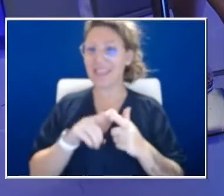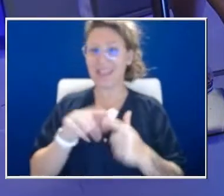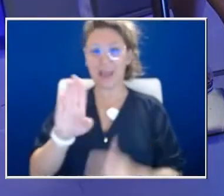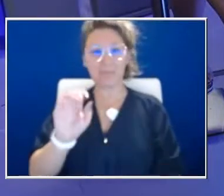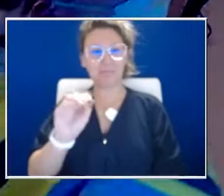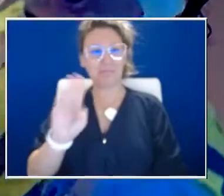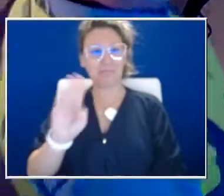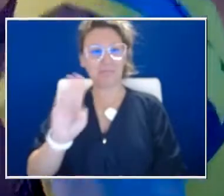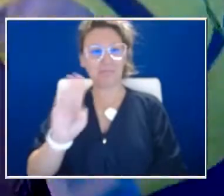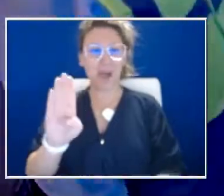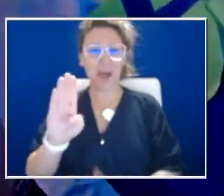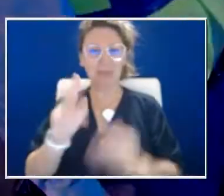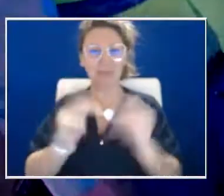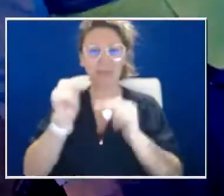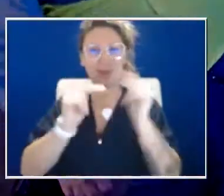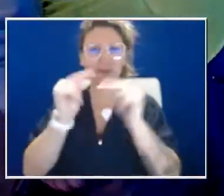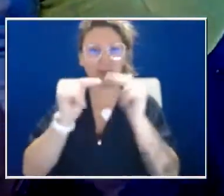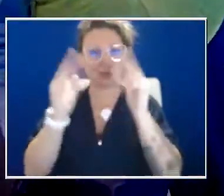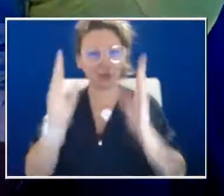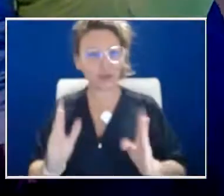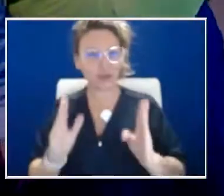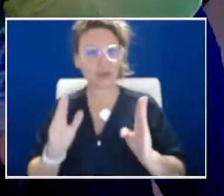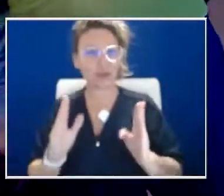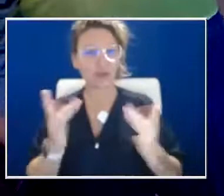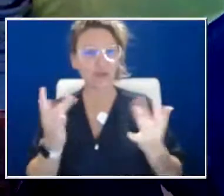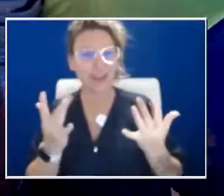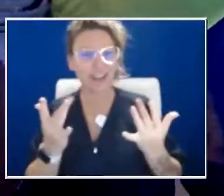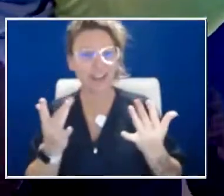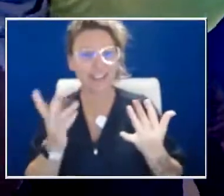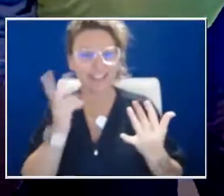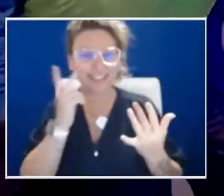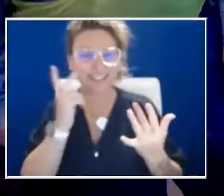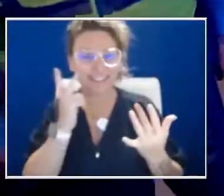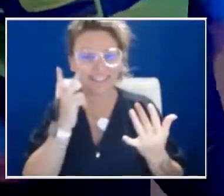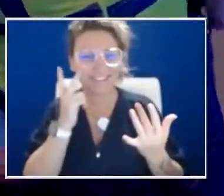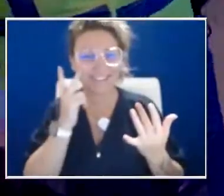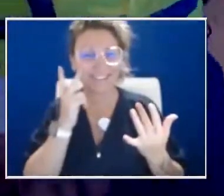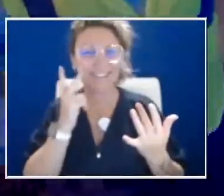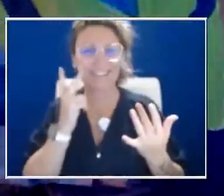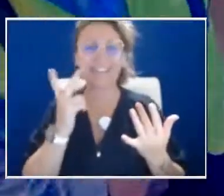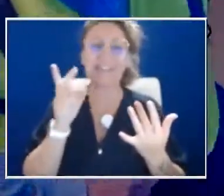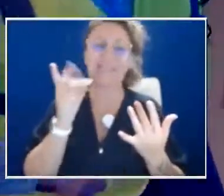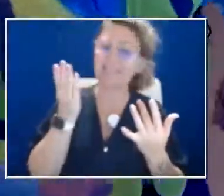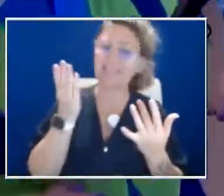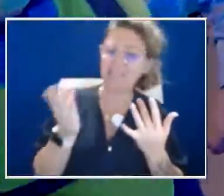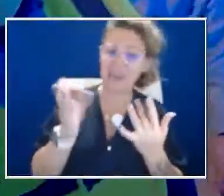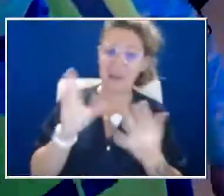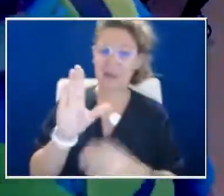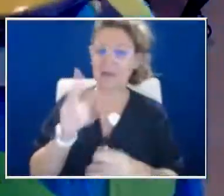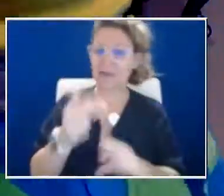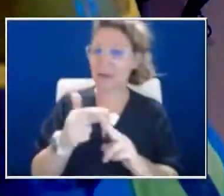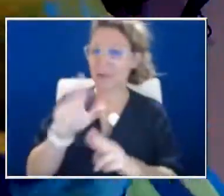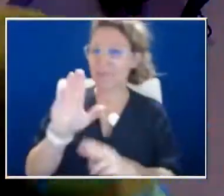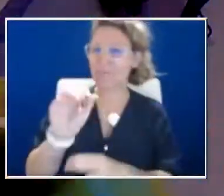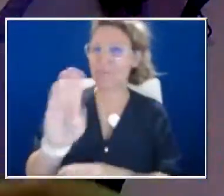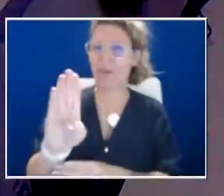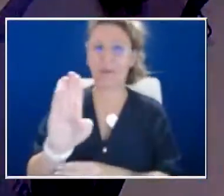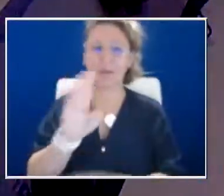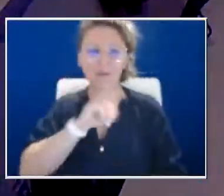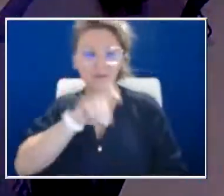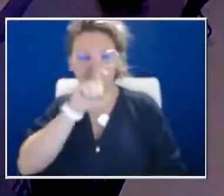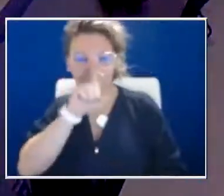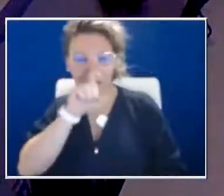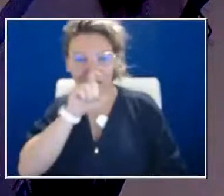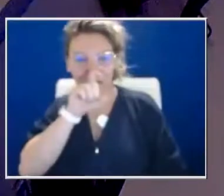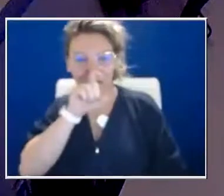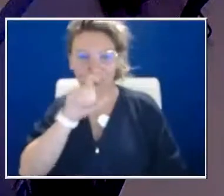inside in the house. We got Bob the Builder, wait, let's see. Where are we? There's Bob the Builder. Name is Bob. And we've got our witchy